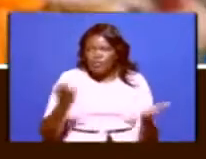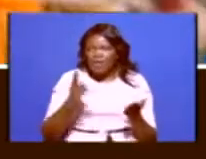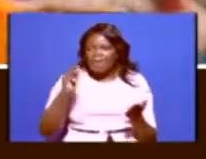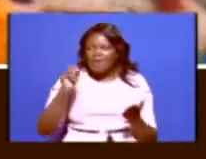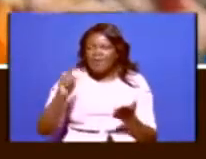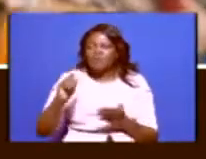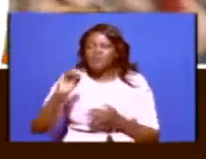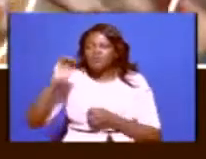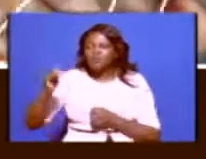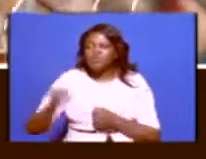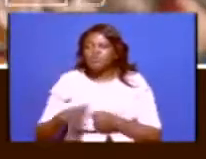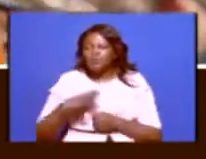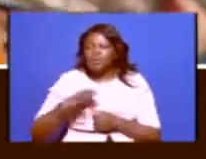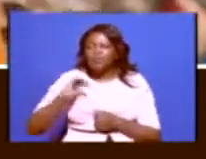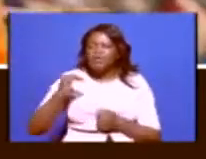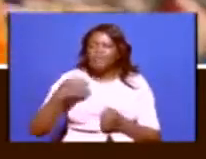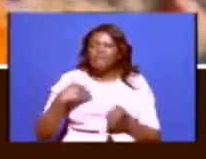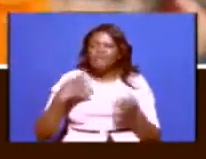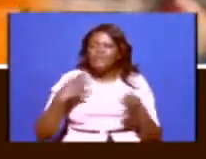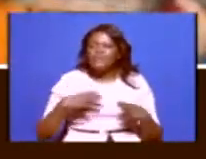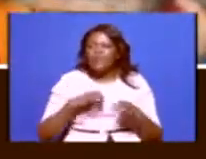Samburu County has a population of